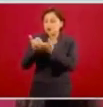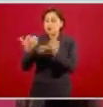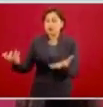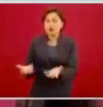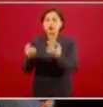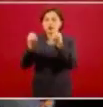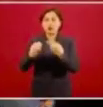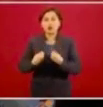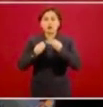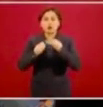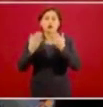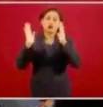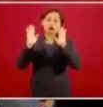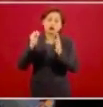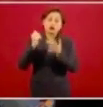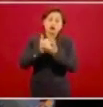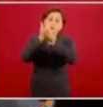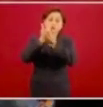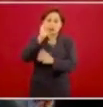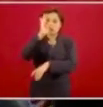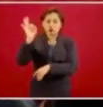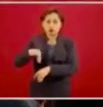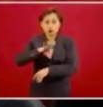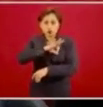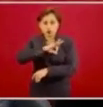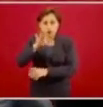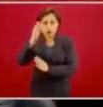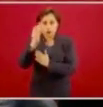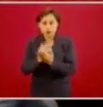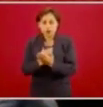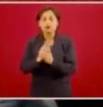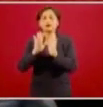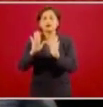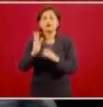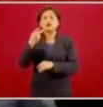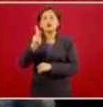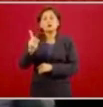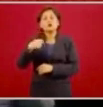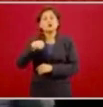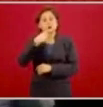would decrease significantly. So we're still